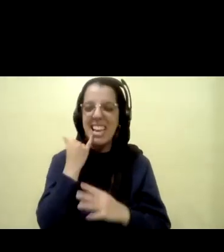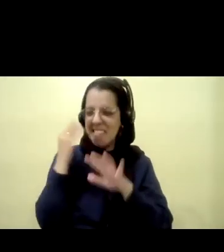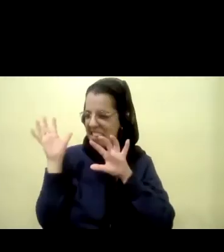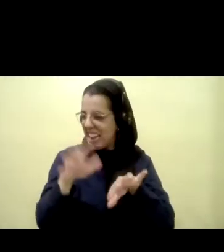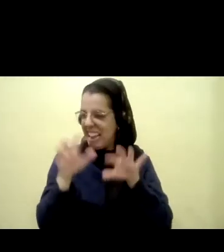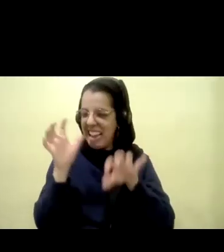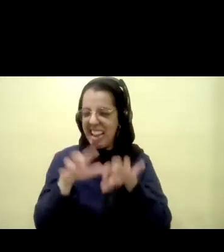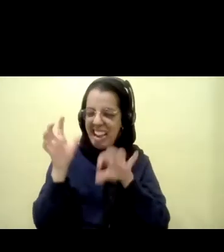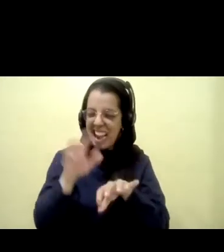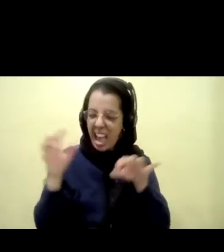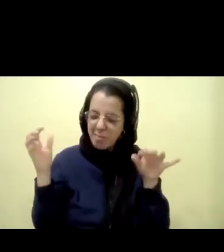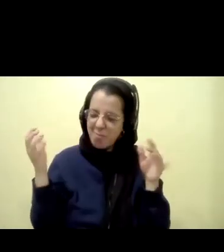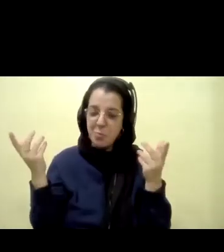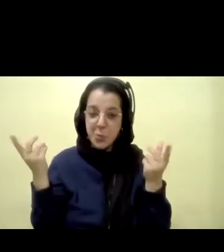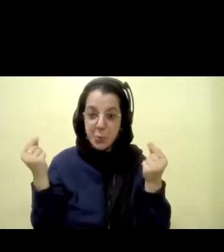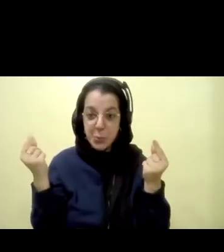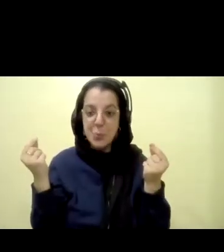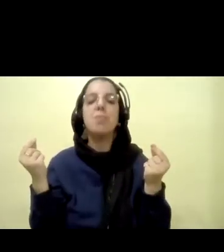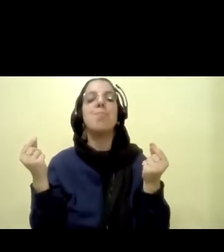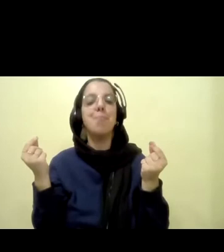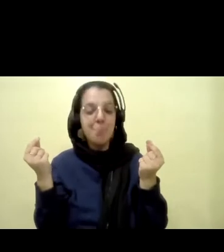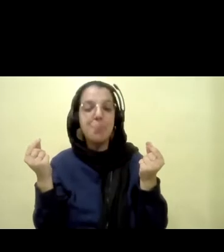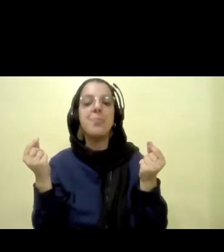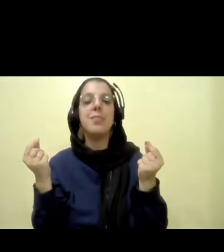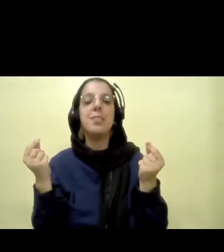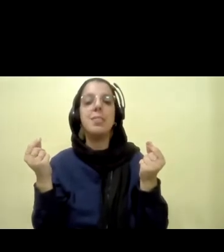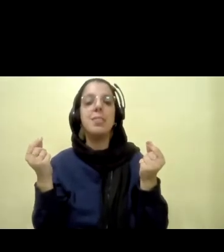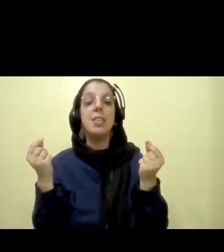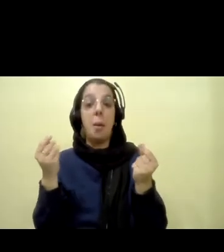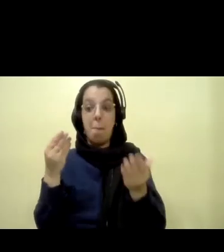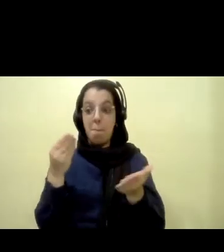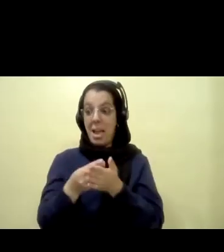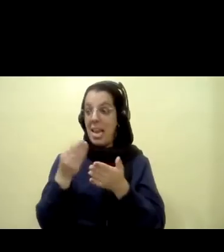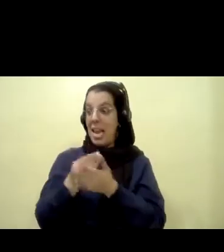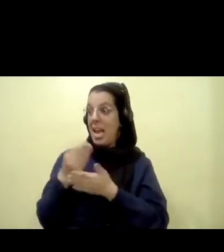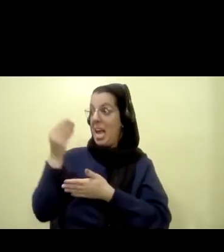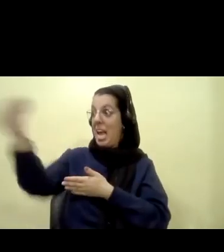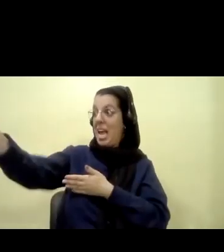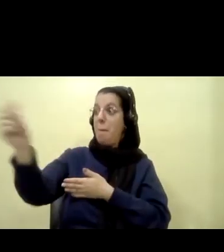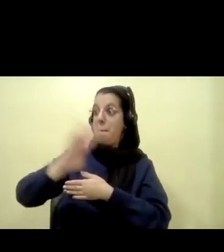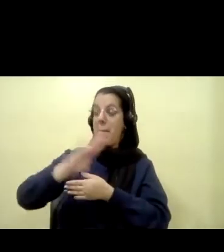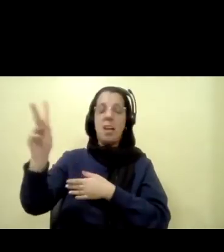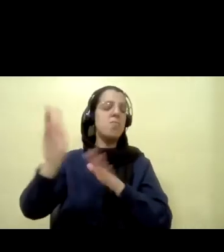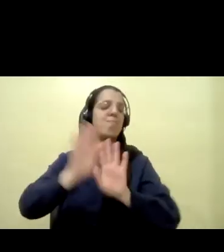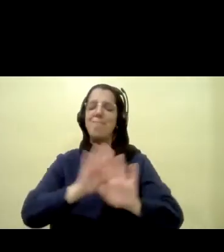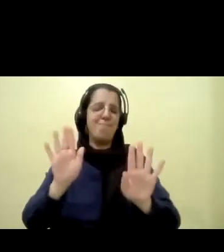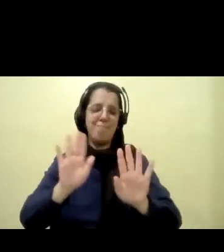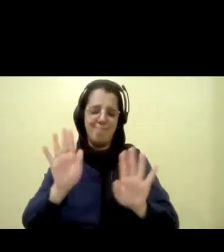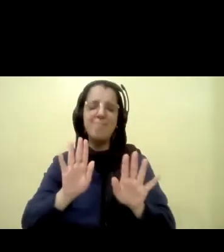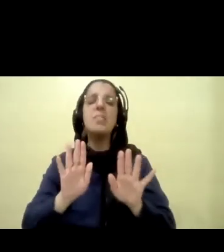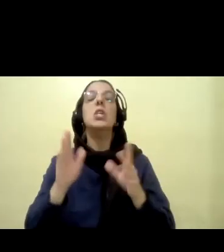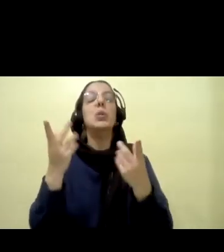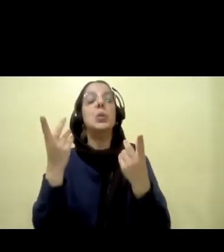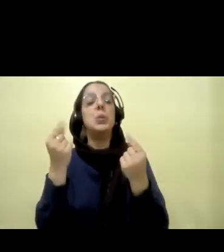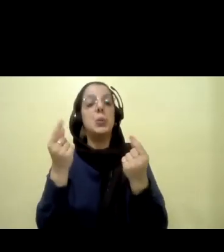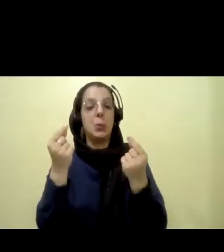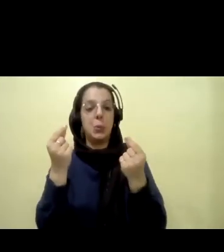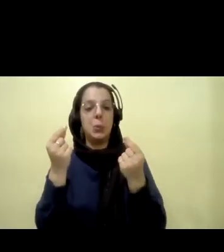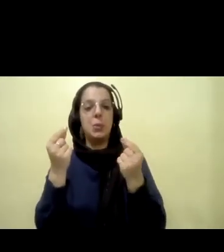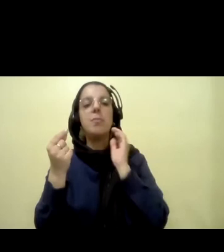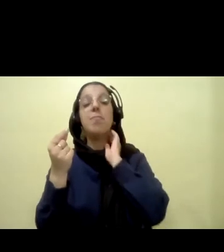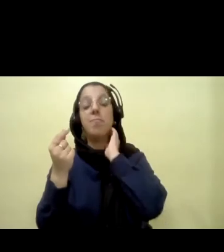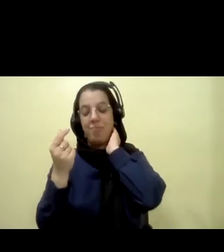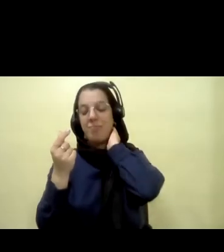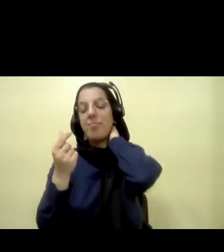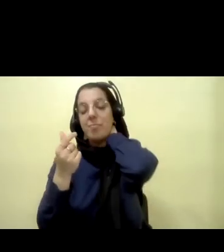we do? Okay, so do we have to give the money back? No. Here's what you do. You're going to create and it is in the grant application